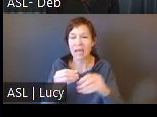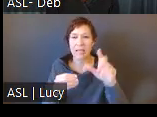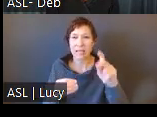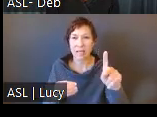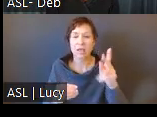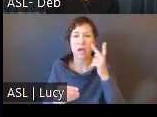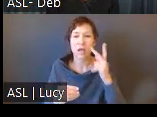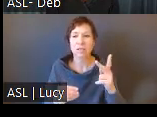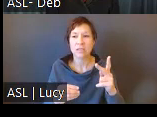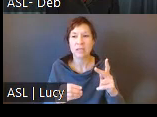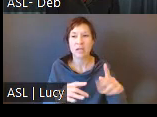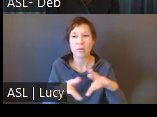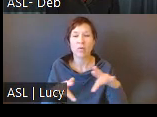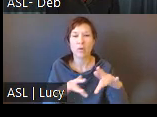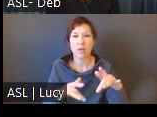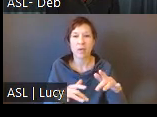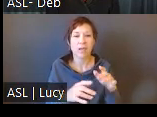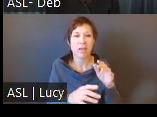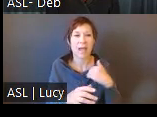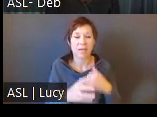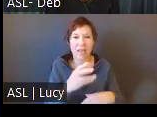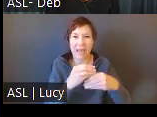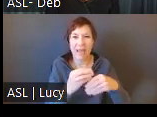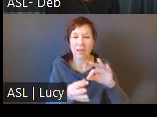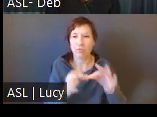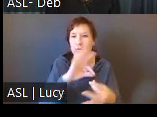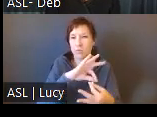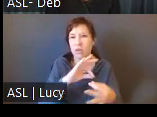translated set of presentation slides there.